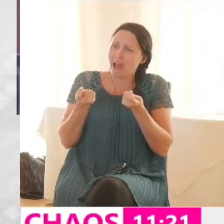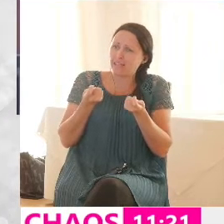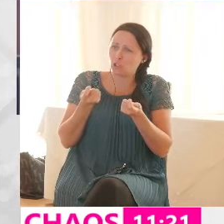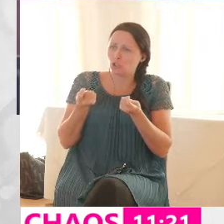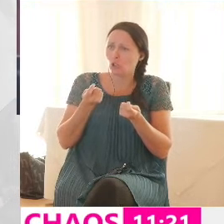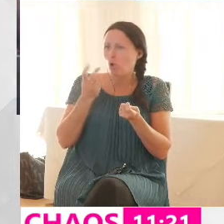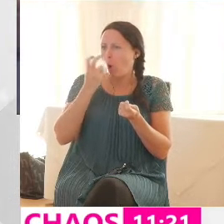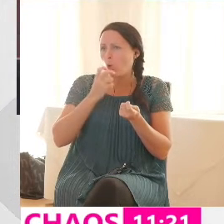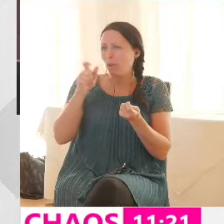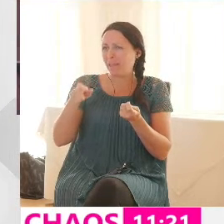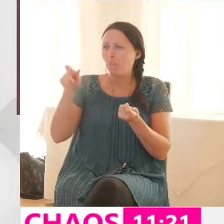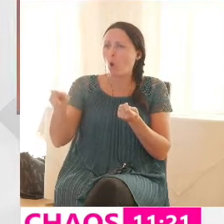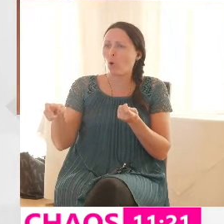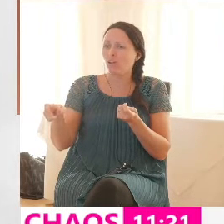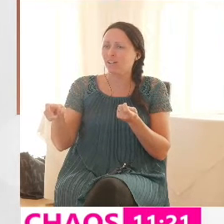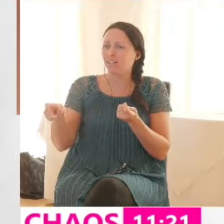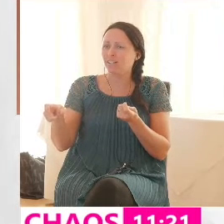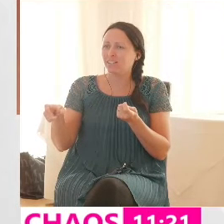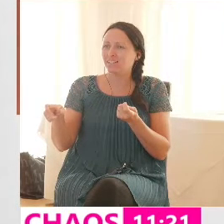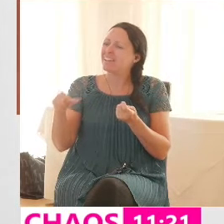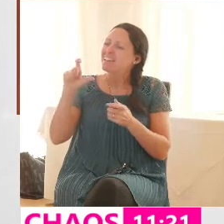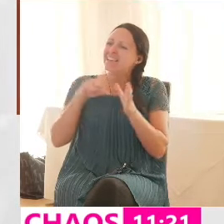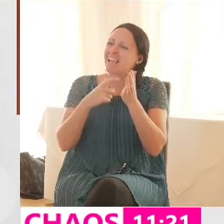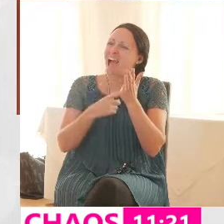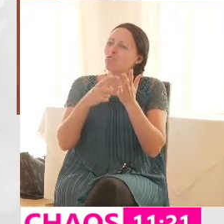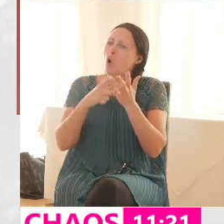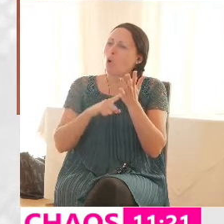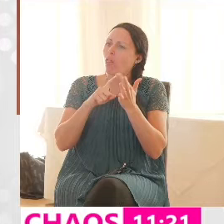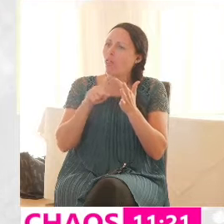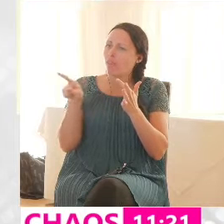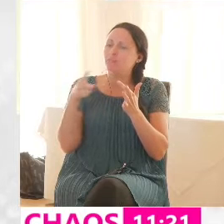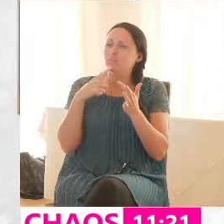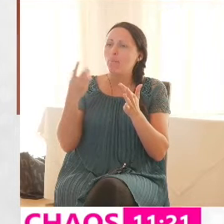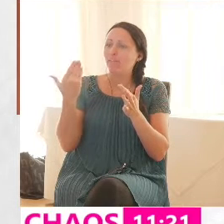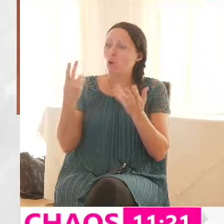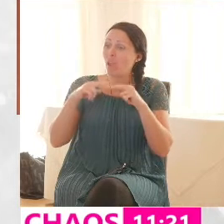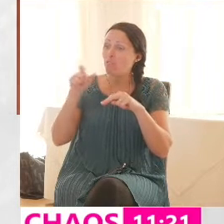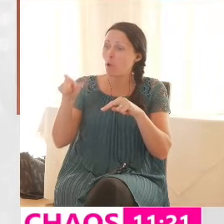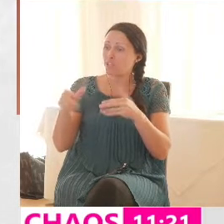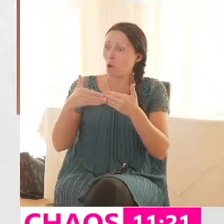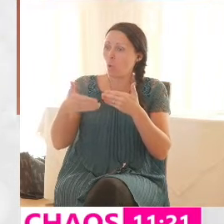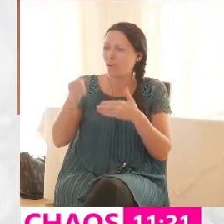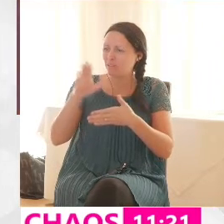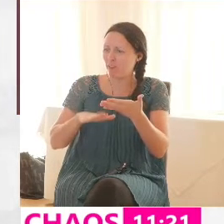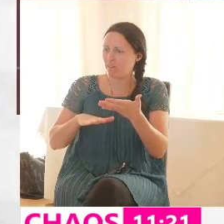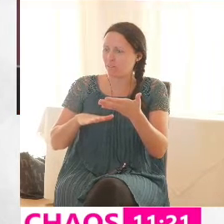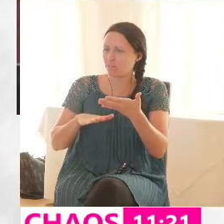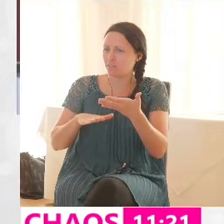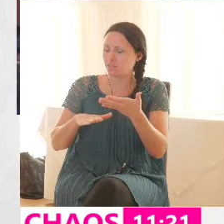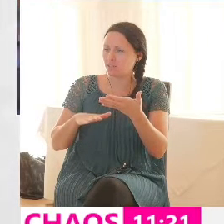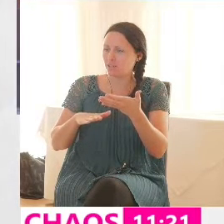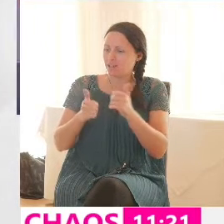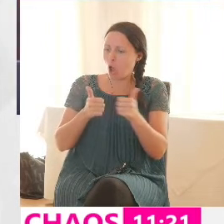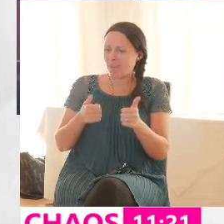older people. I think Carol was telling that if they are more experienced means a negative thing. Really it means